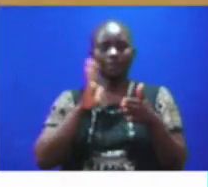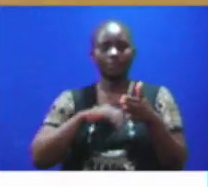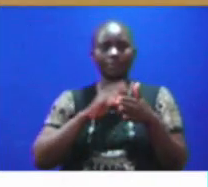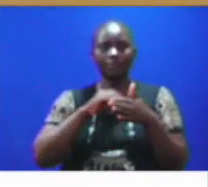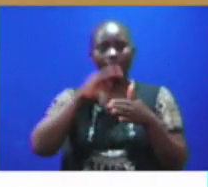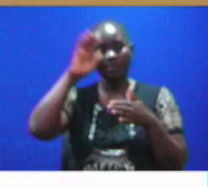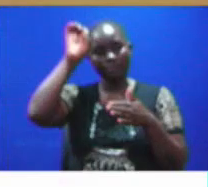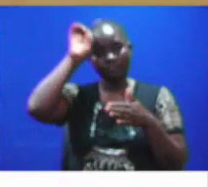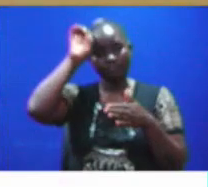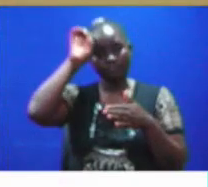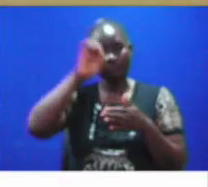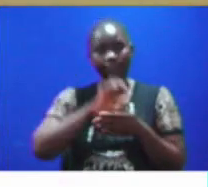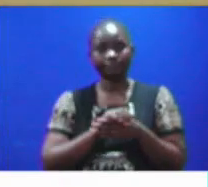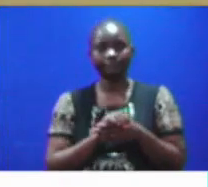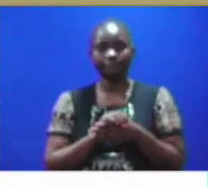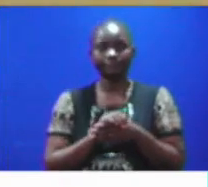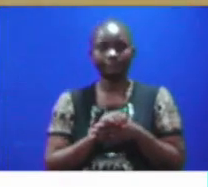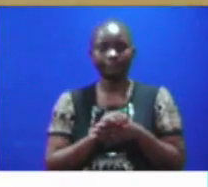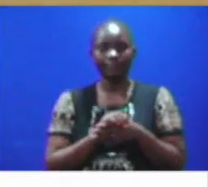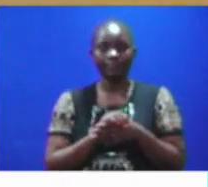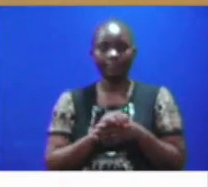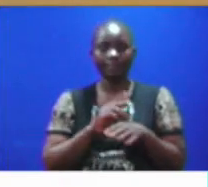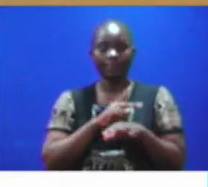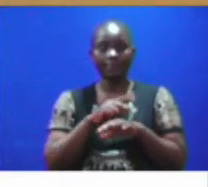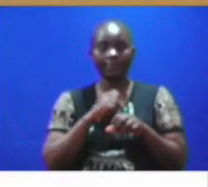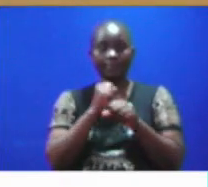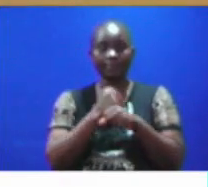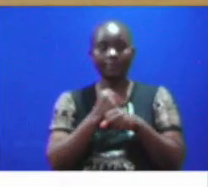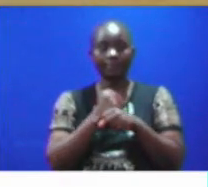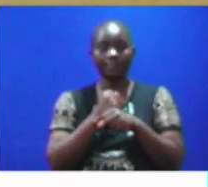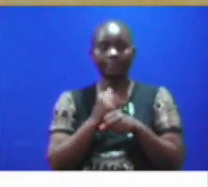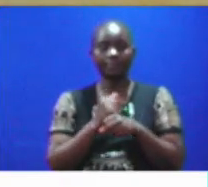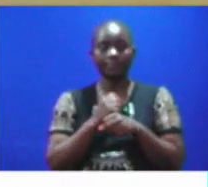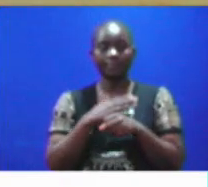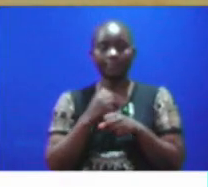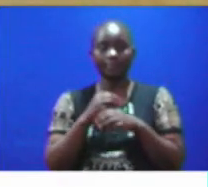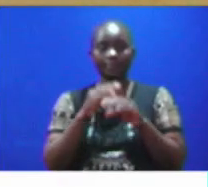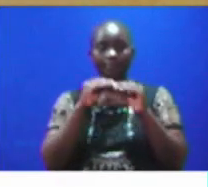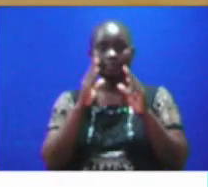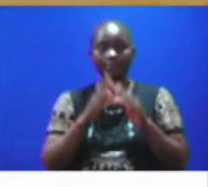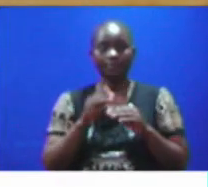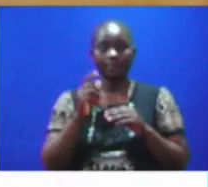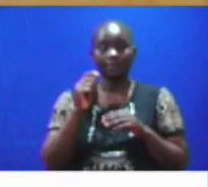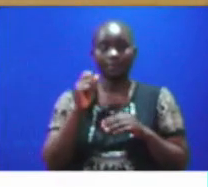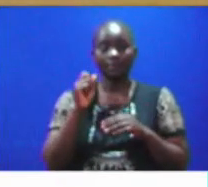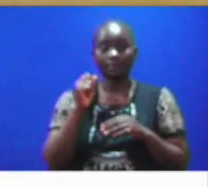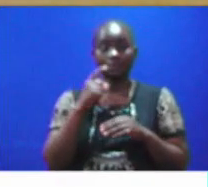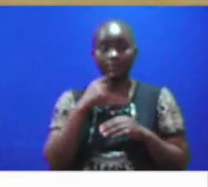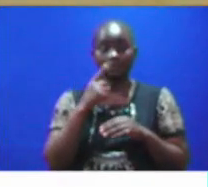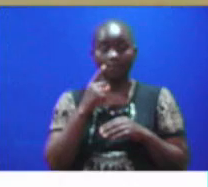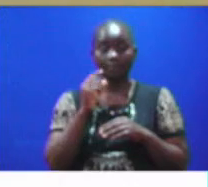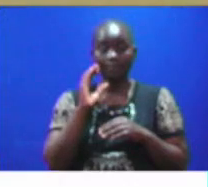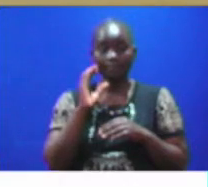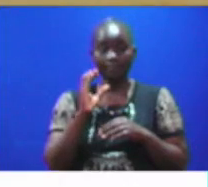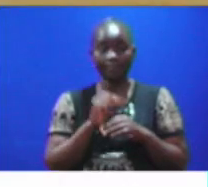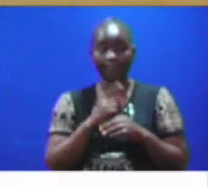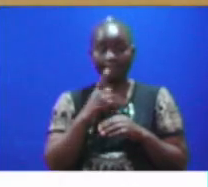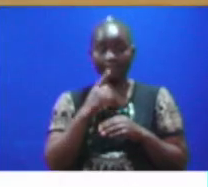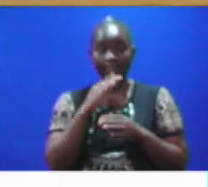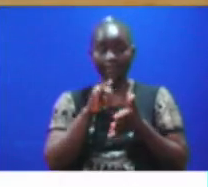pay and that was a policy made by a teacher service commission saying